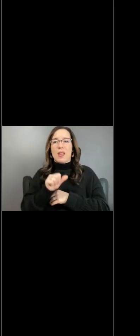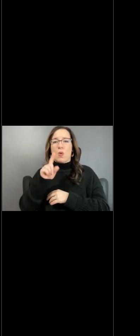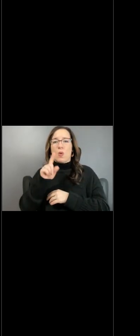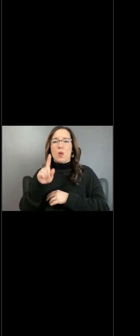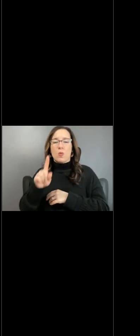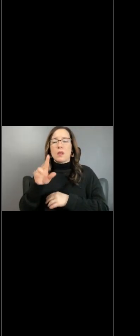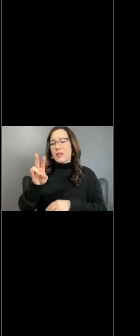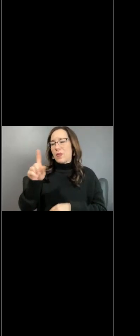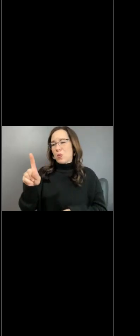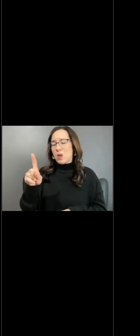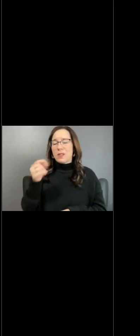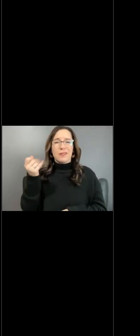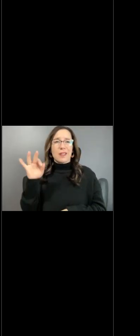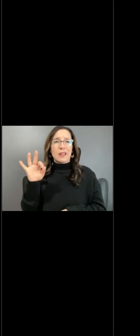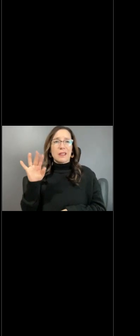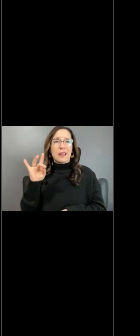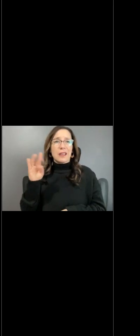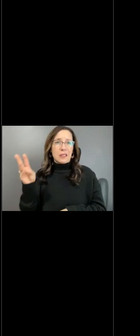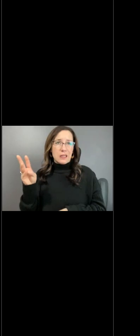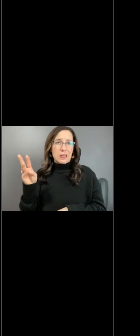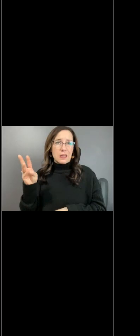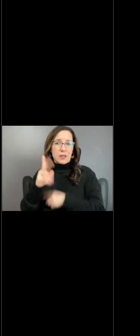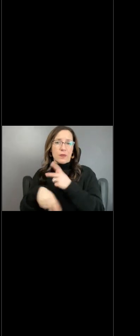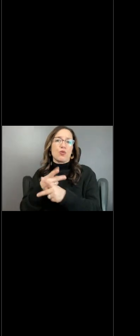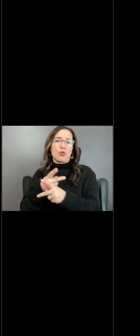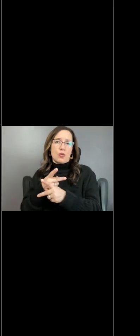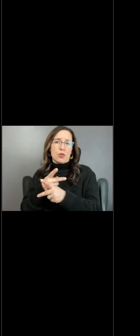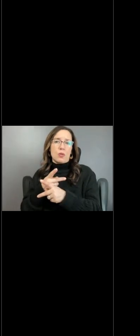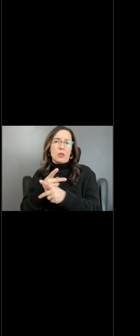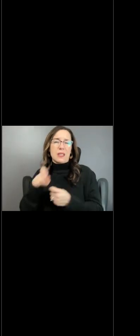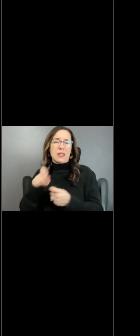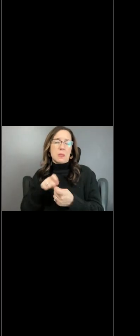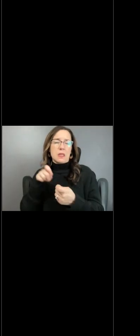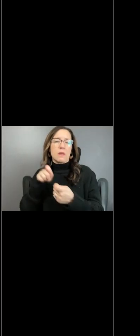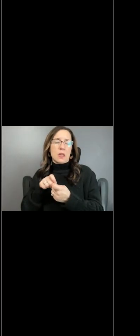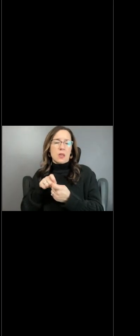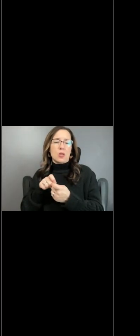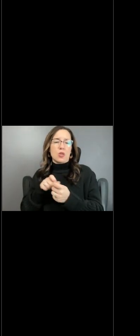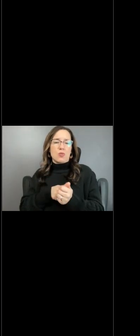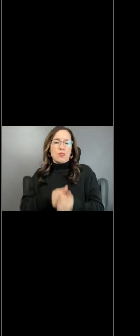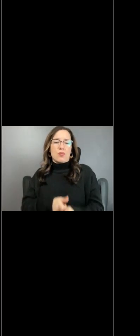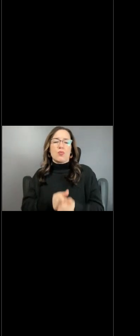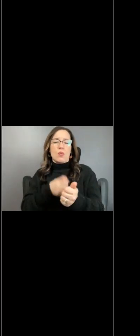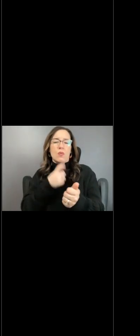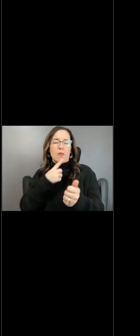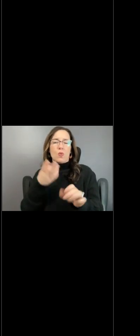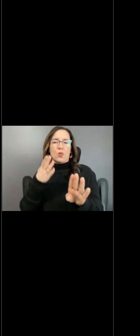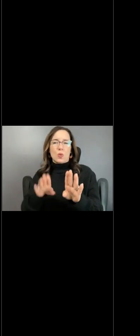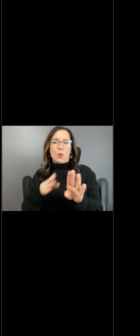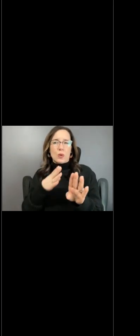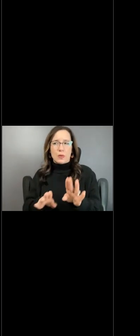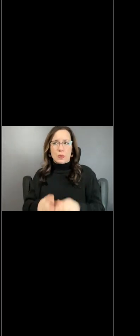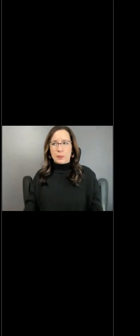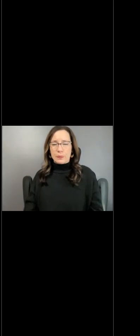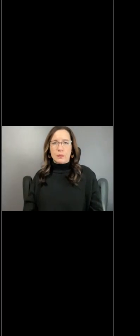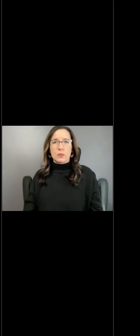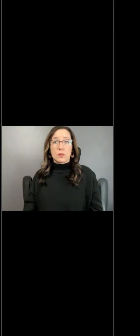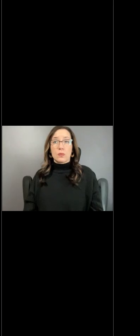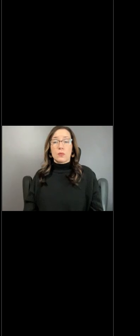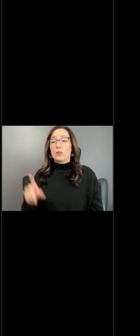A1171, the 1986 version specifications for doors.